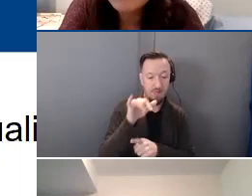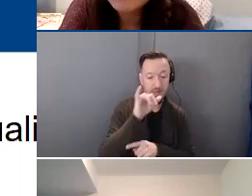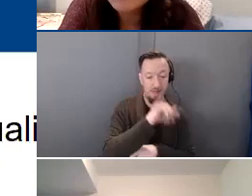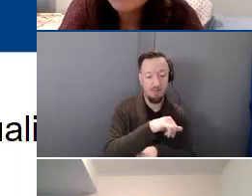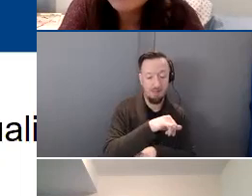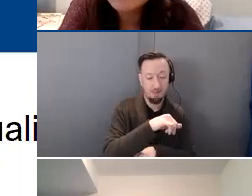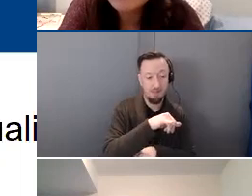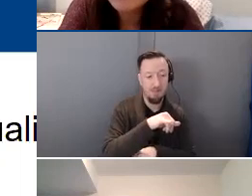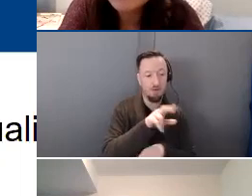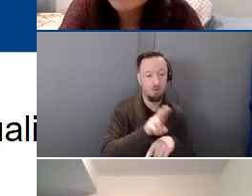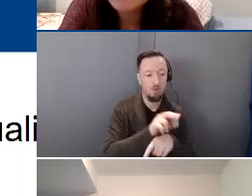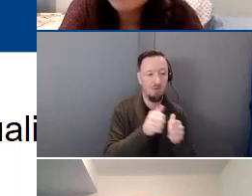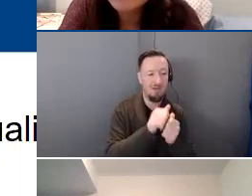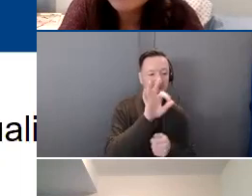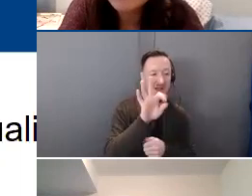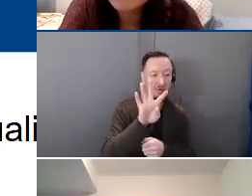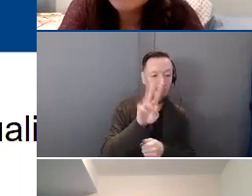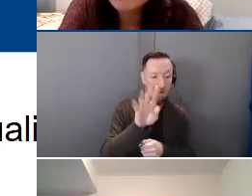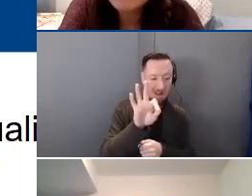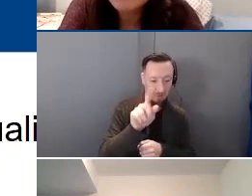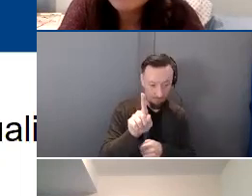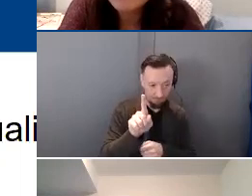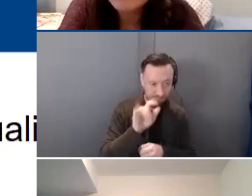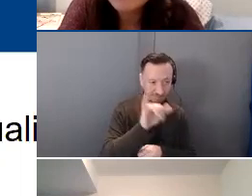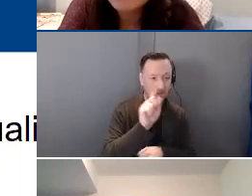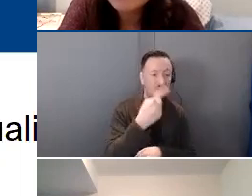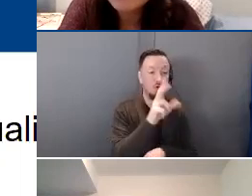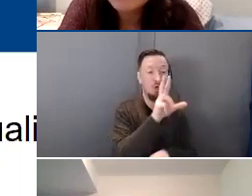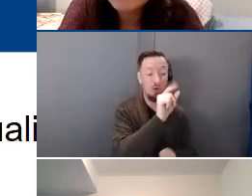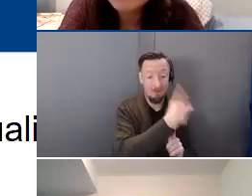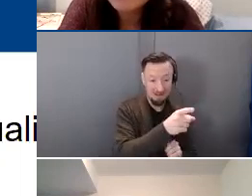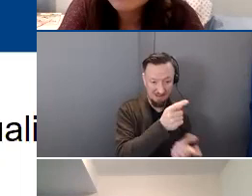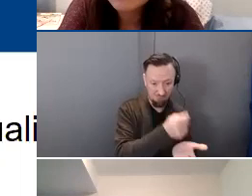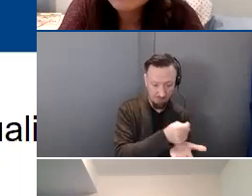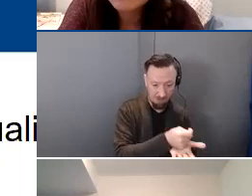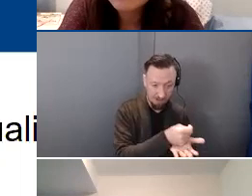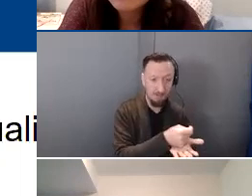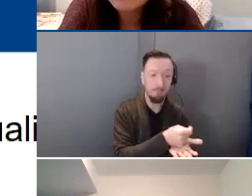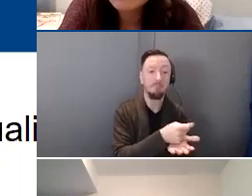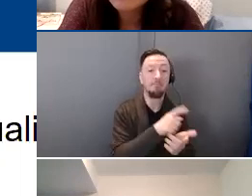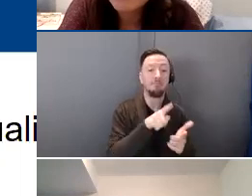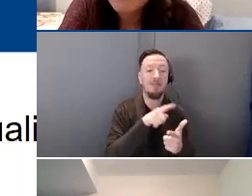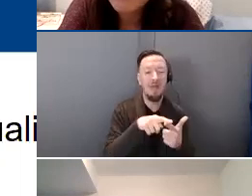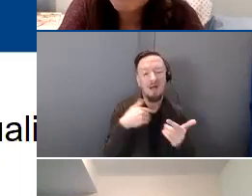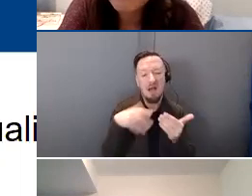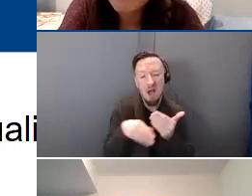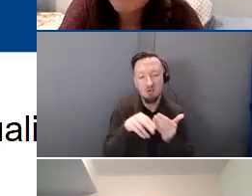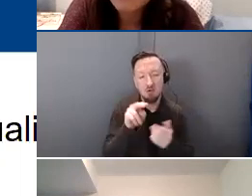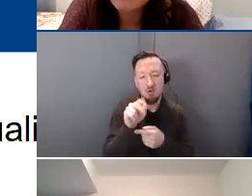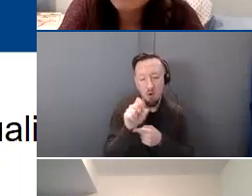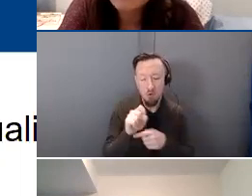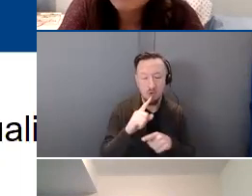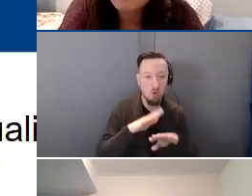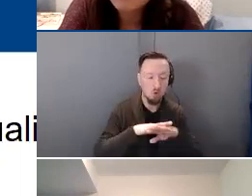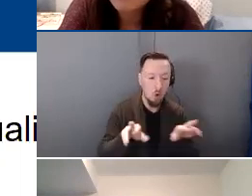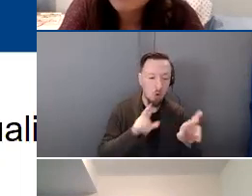conjunction with the 99491, which is for the first 30 minutes of treatment. And then we do have some inclusion notes here. It says, do not report